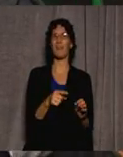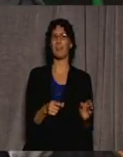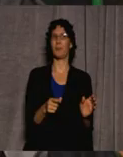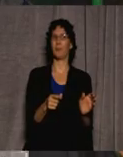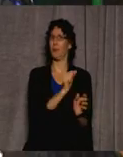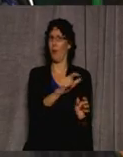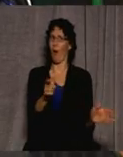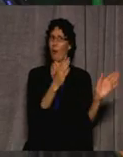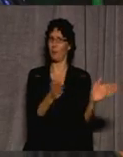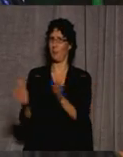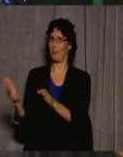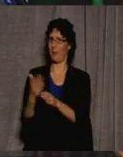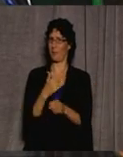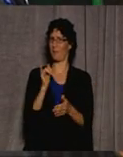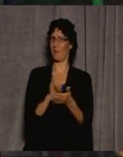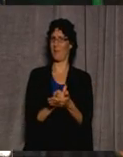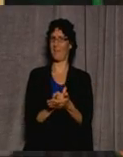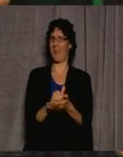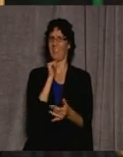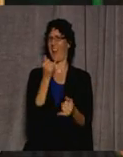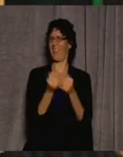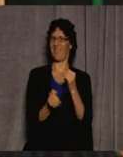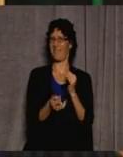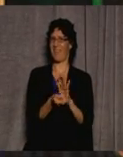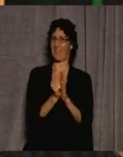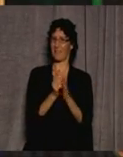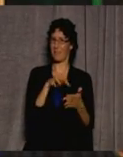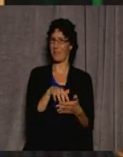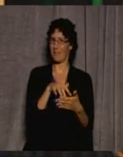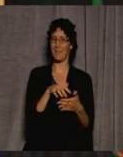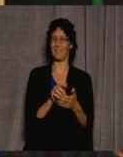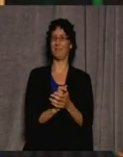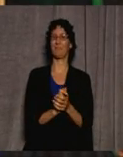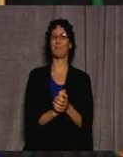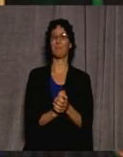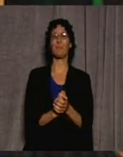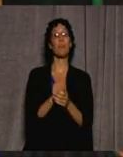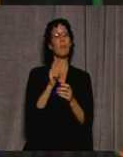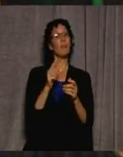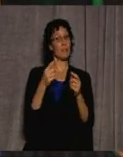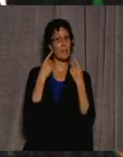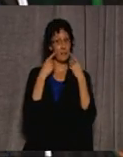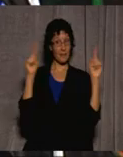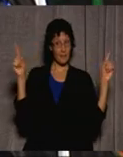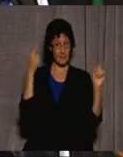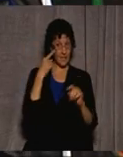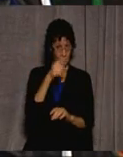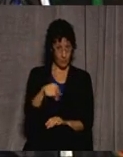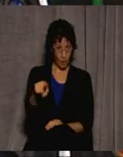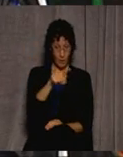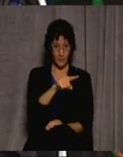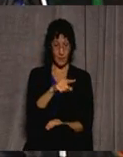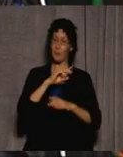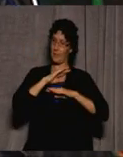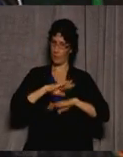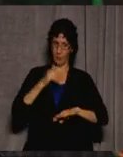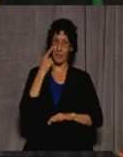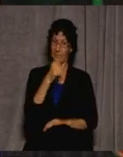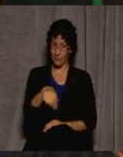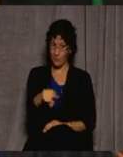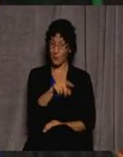that. But as much of a success as it is for you, as much as a relief as it is for